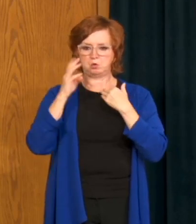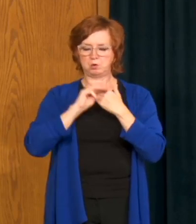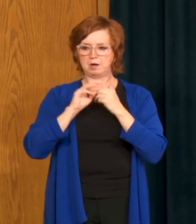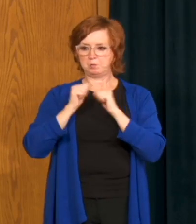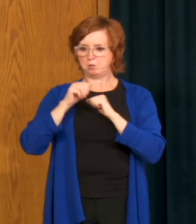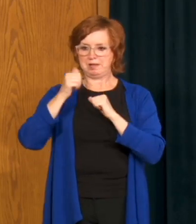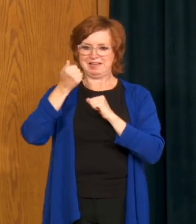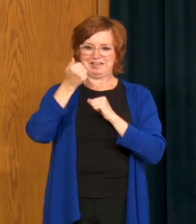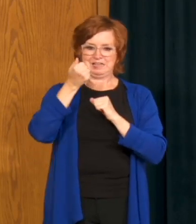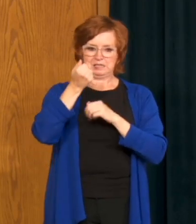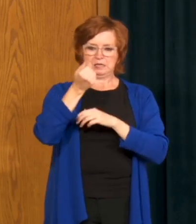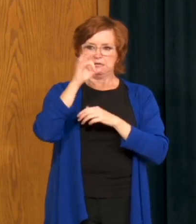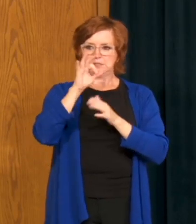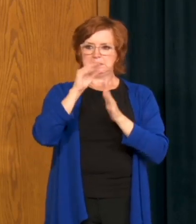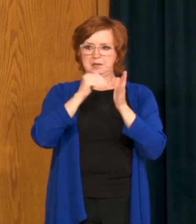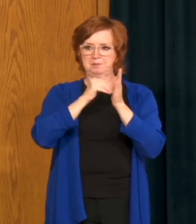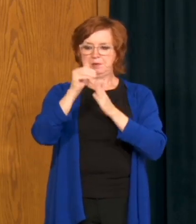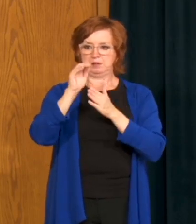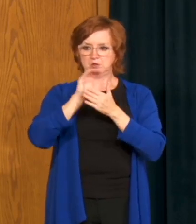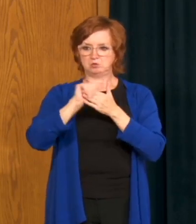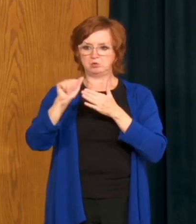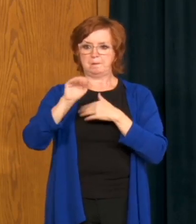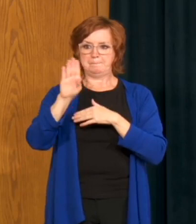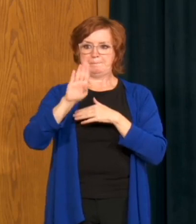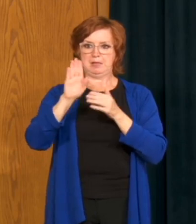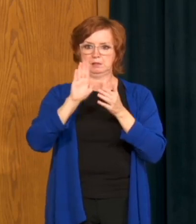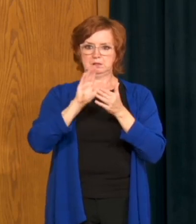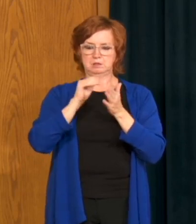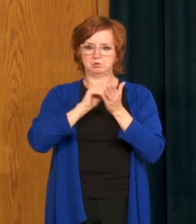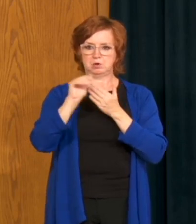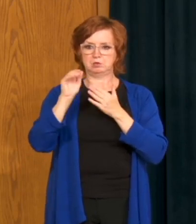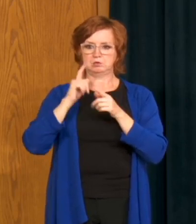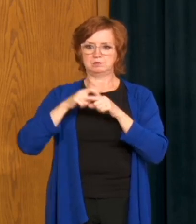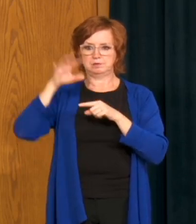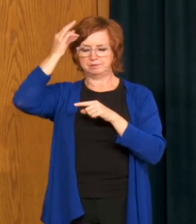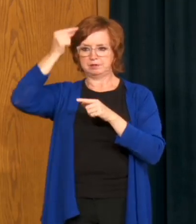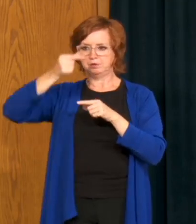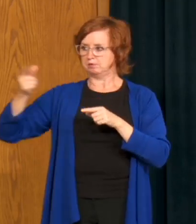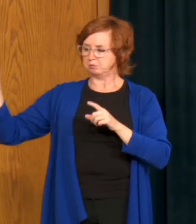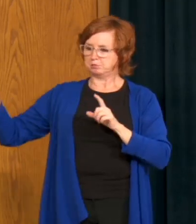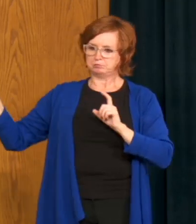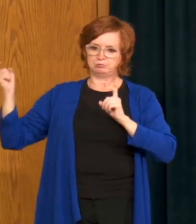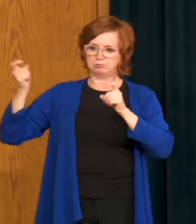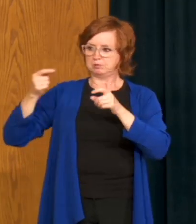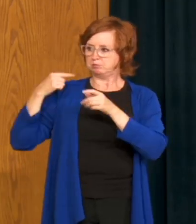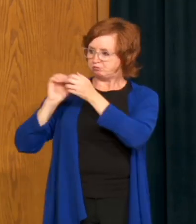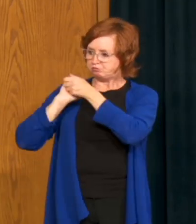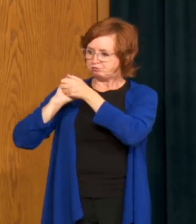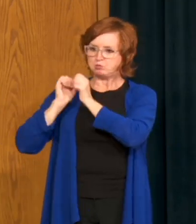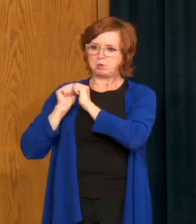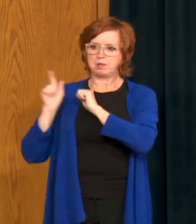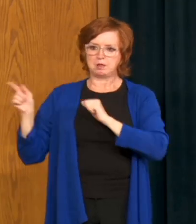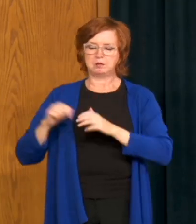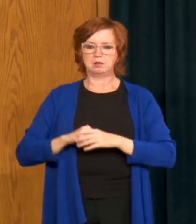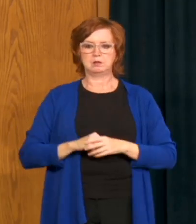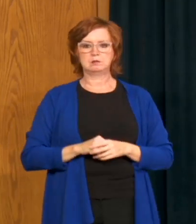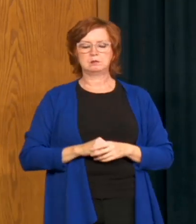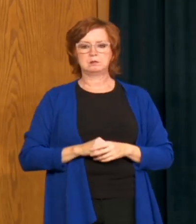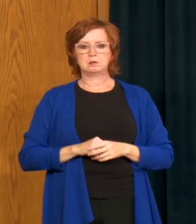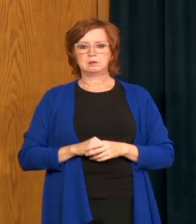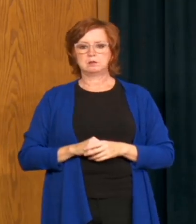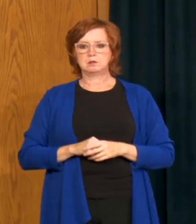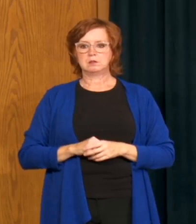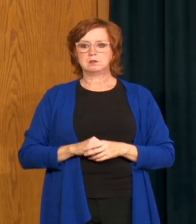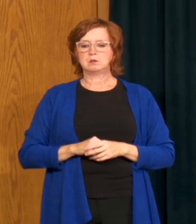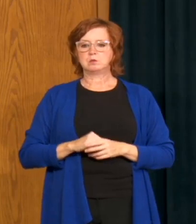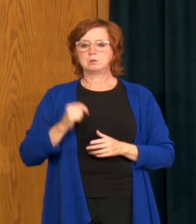We're working on what the parameters of how those dollars will flow and how we'll be able to get them to the municipalities as soon as possible. In addition